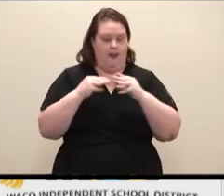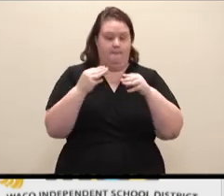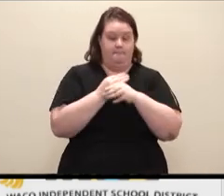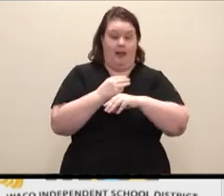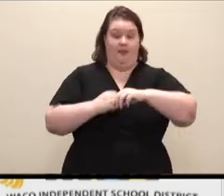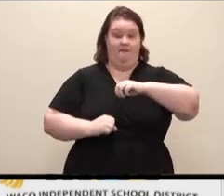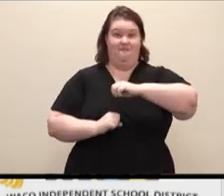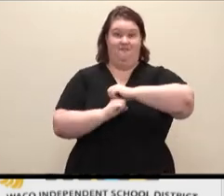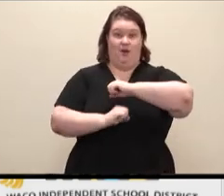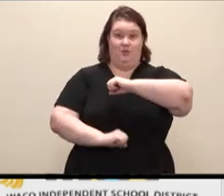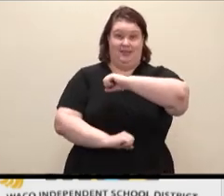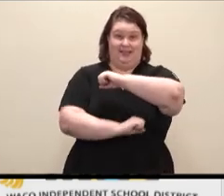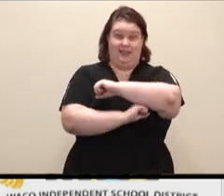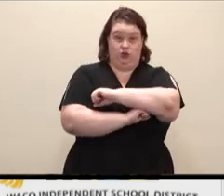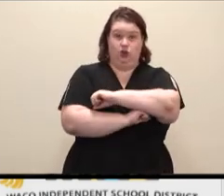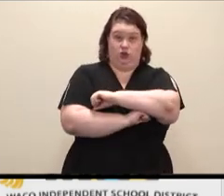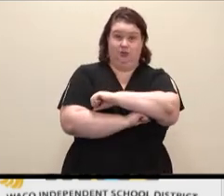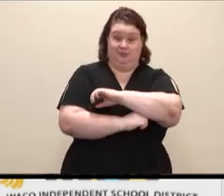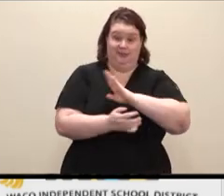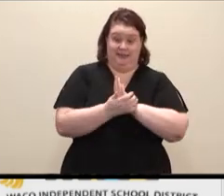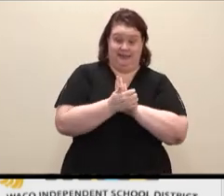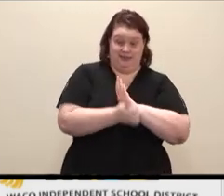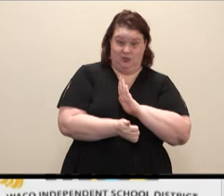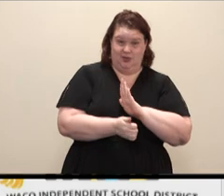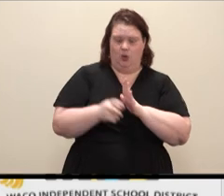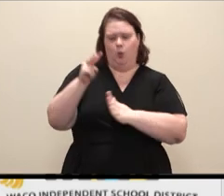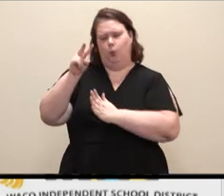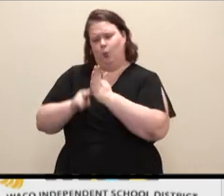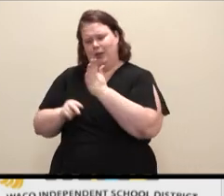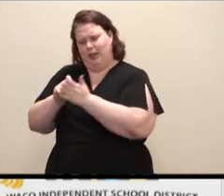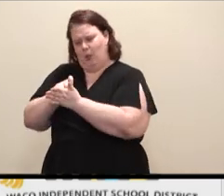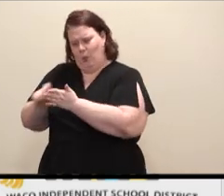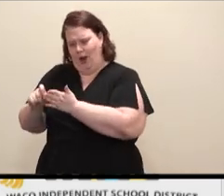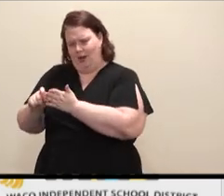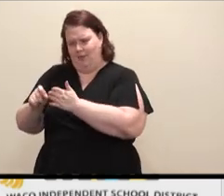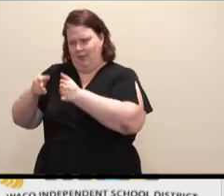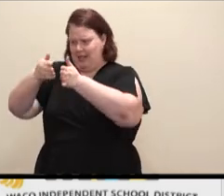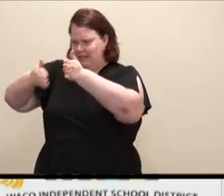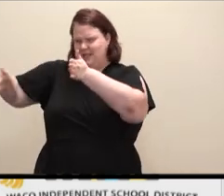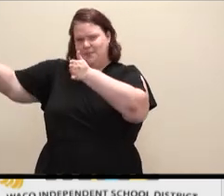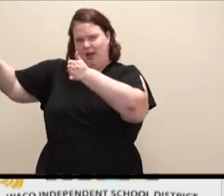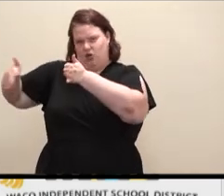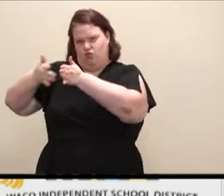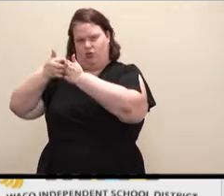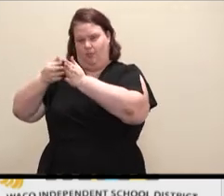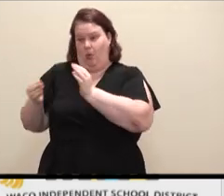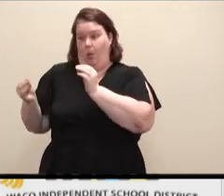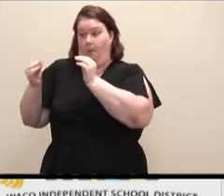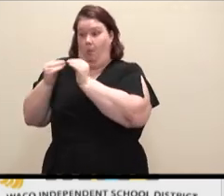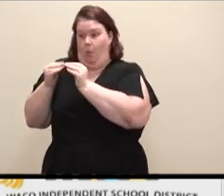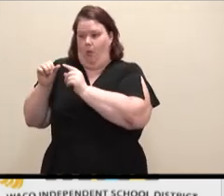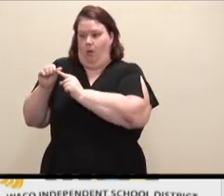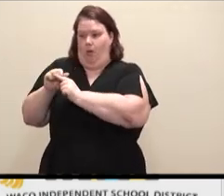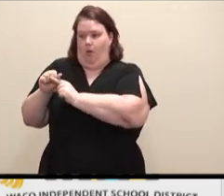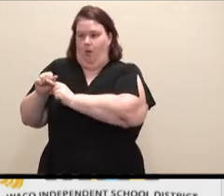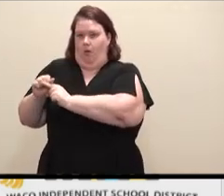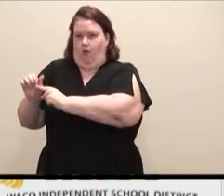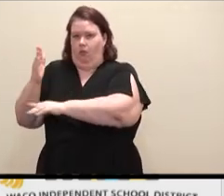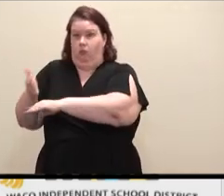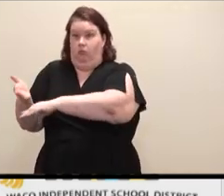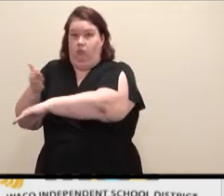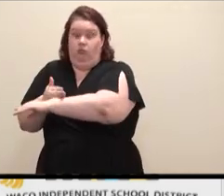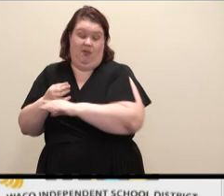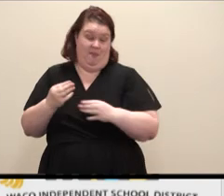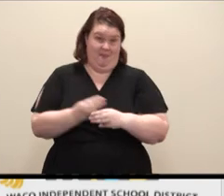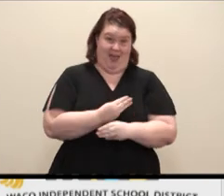foundation, but math is different than reading and writing. Reading and writing is a spectrum, and the more you do it, the stronger you get with guidance. But math,